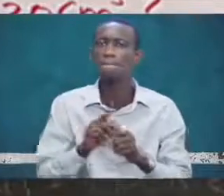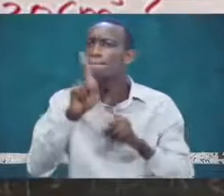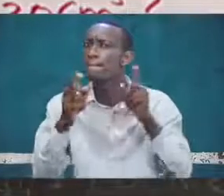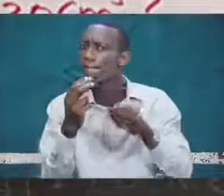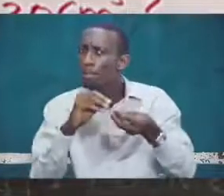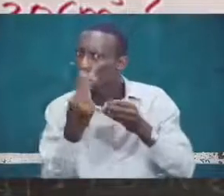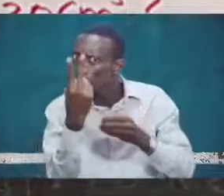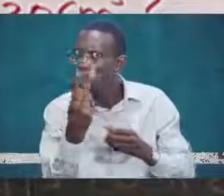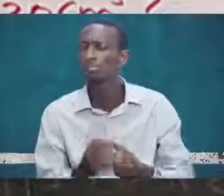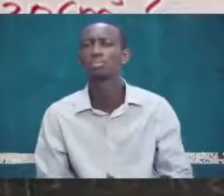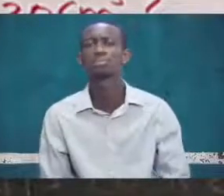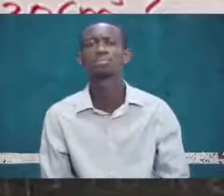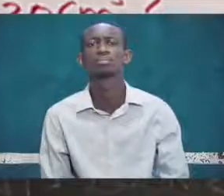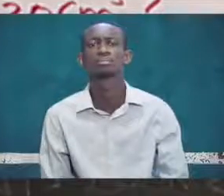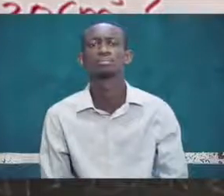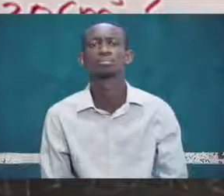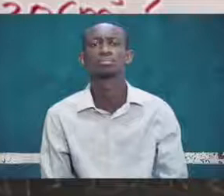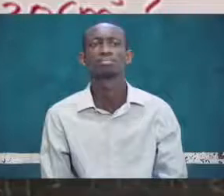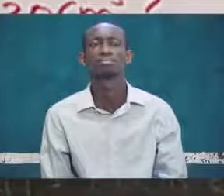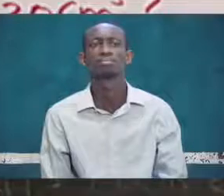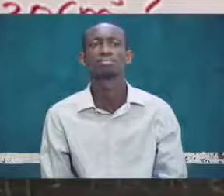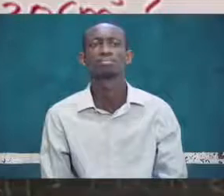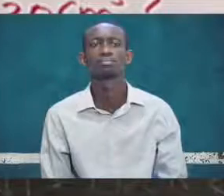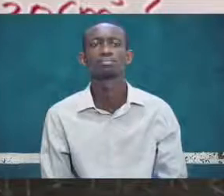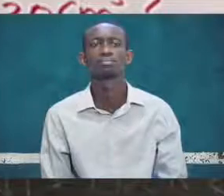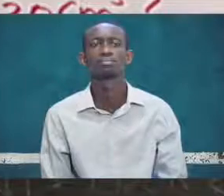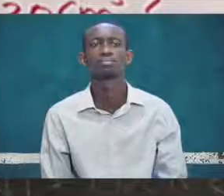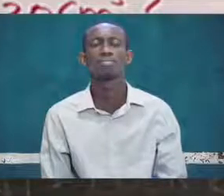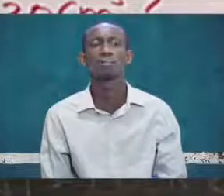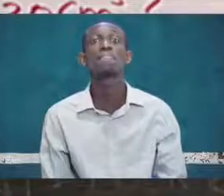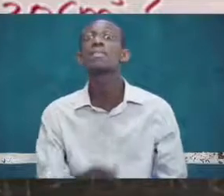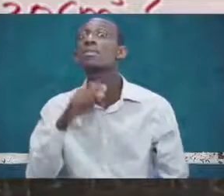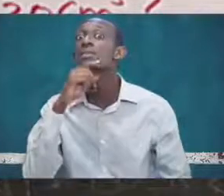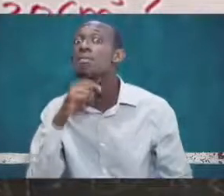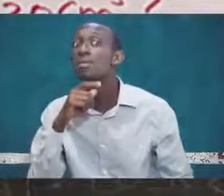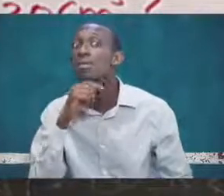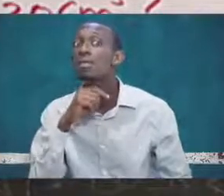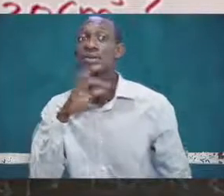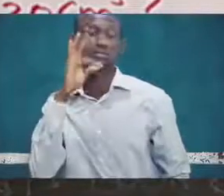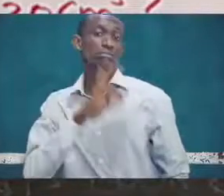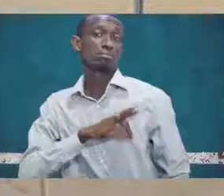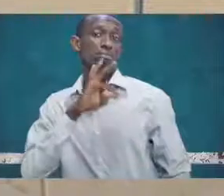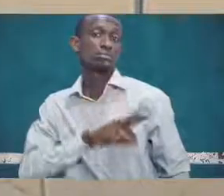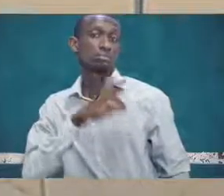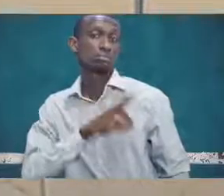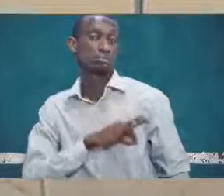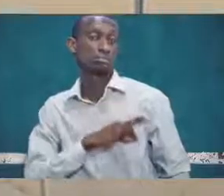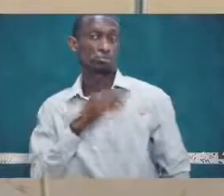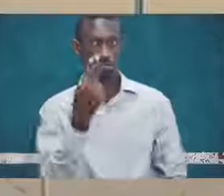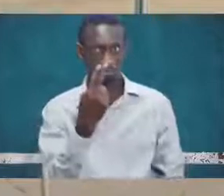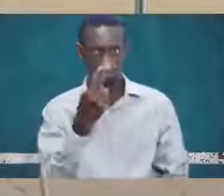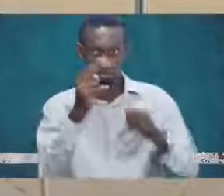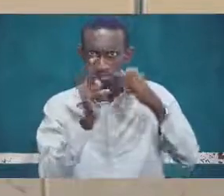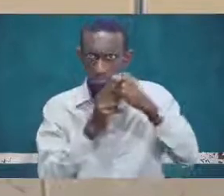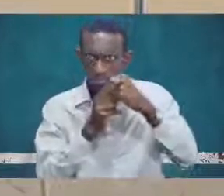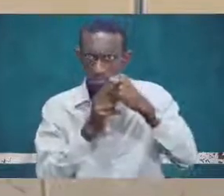2. It reads, if a man earns 20,000 Rwandan francs in